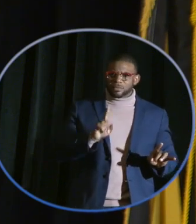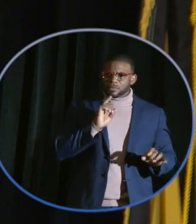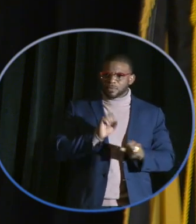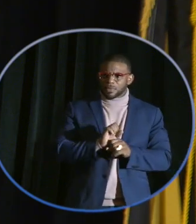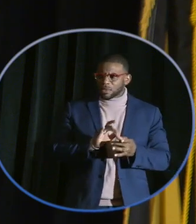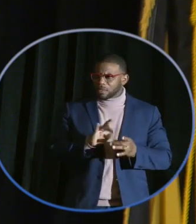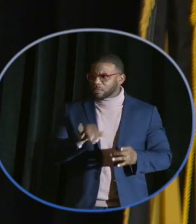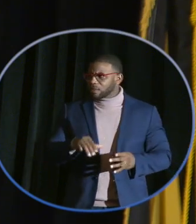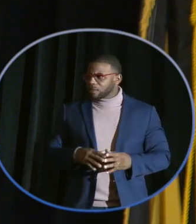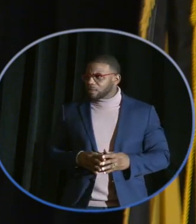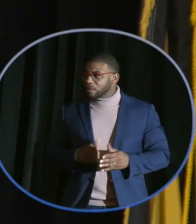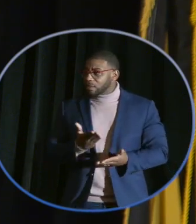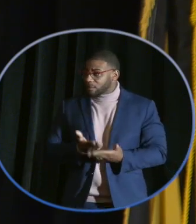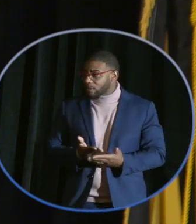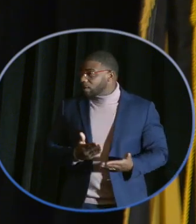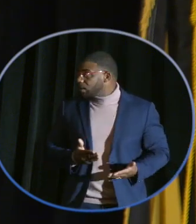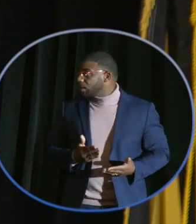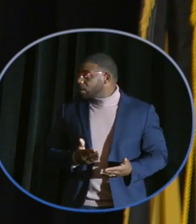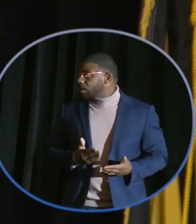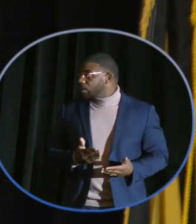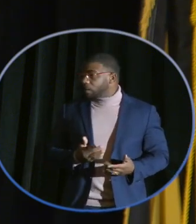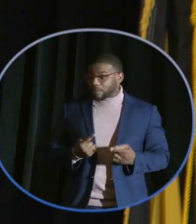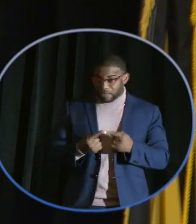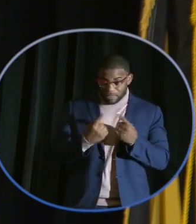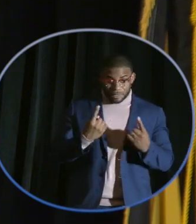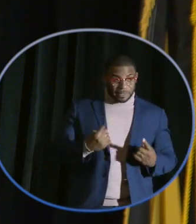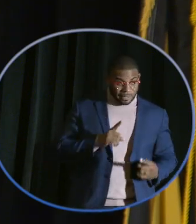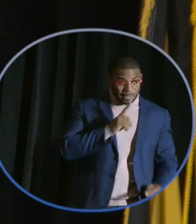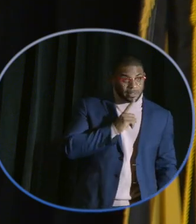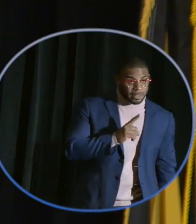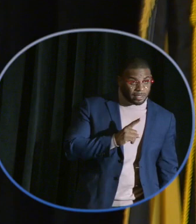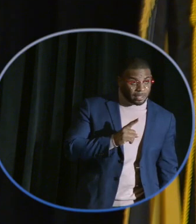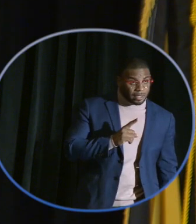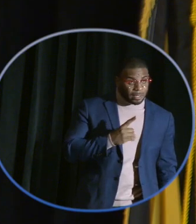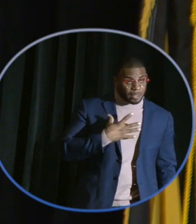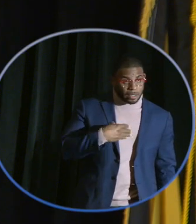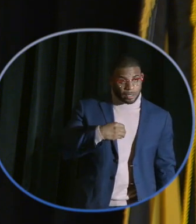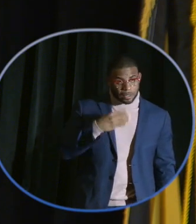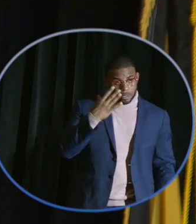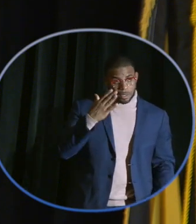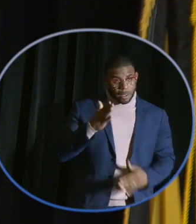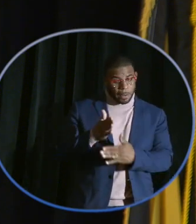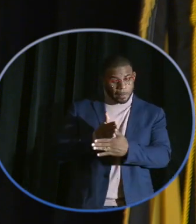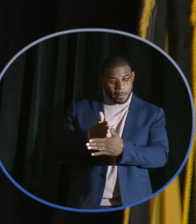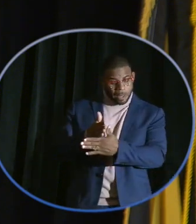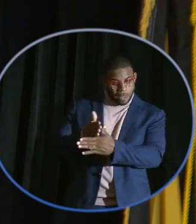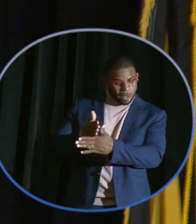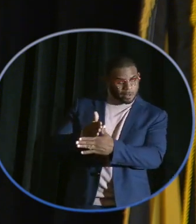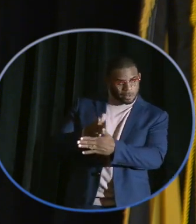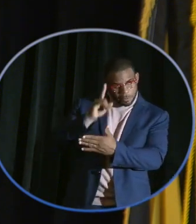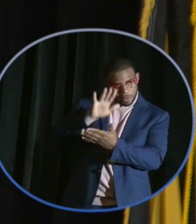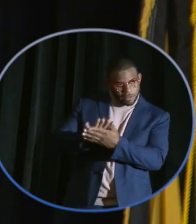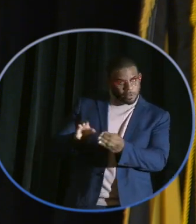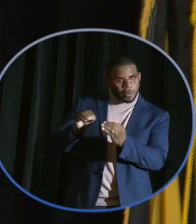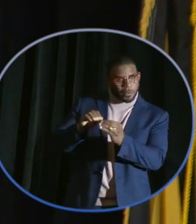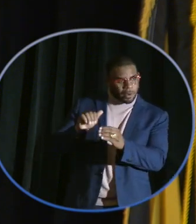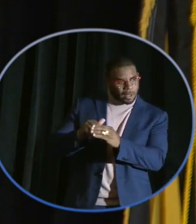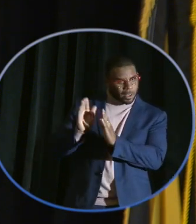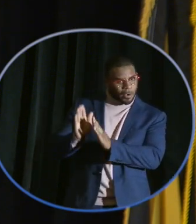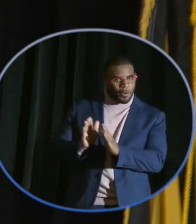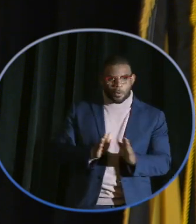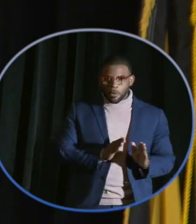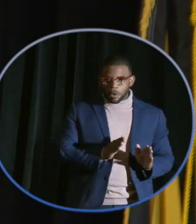was saying that, in fact, the enemy is white moderates who believe more in